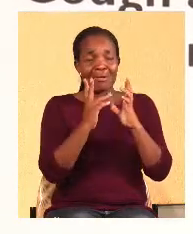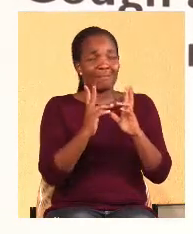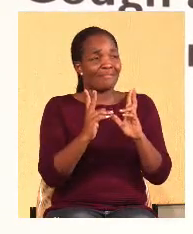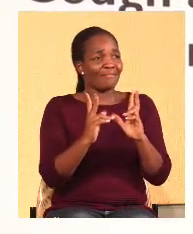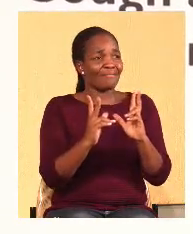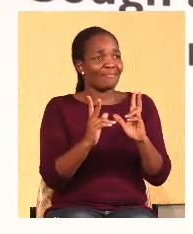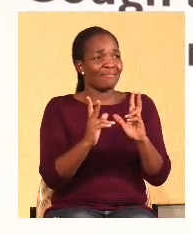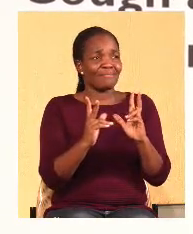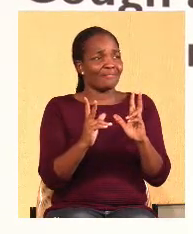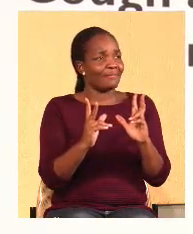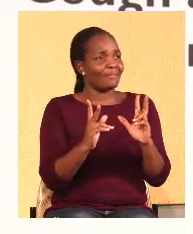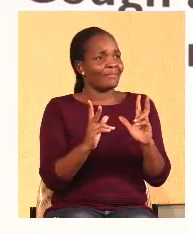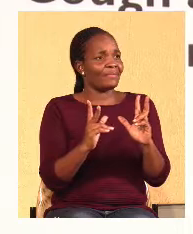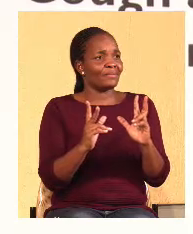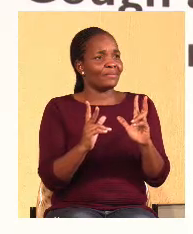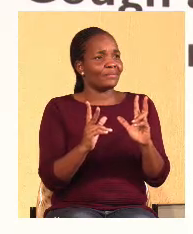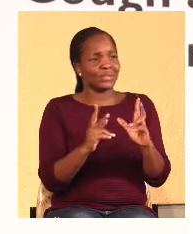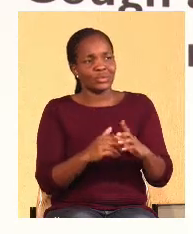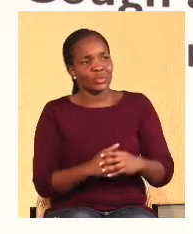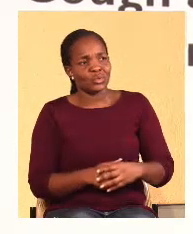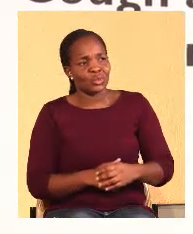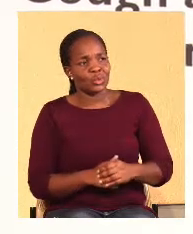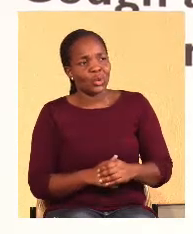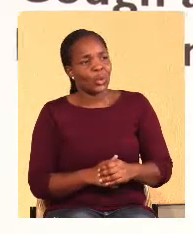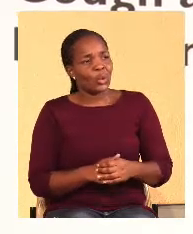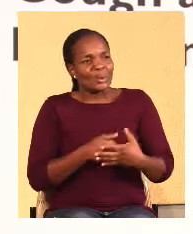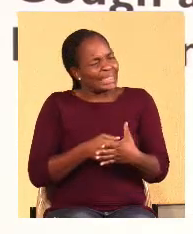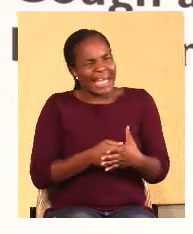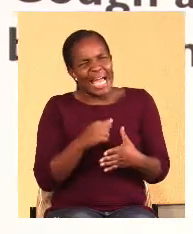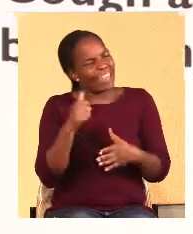think, to use the colloquial, taking chances.